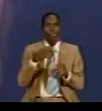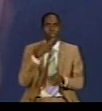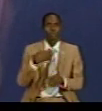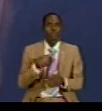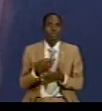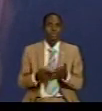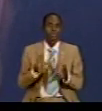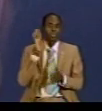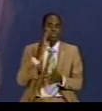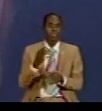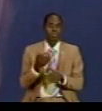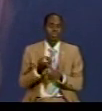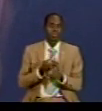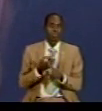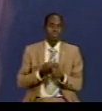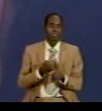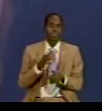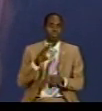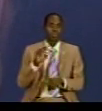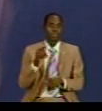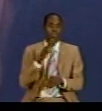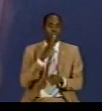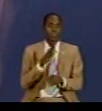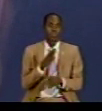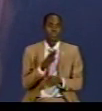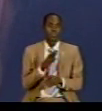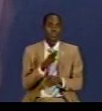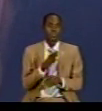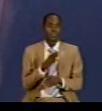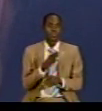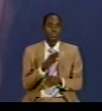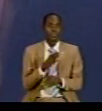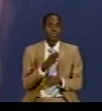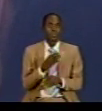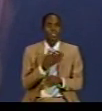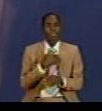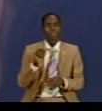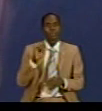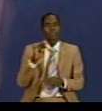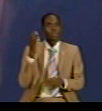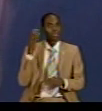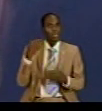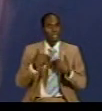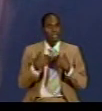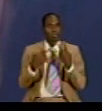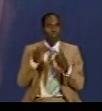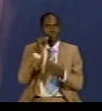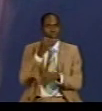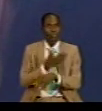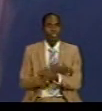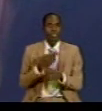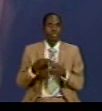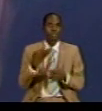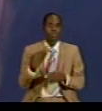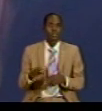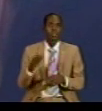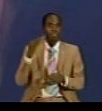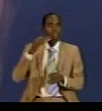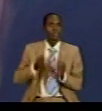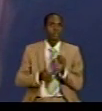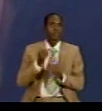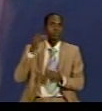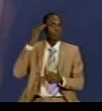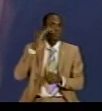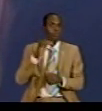was Leah, and the name of the younger was Rachel. Leah was tender-eyed, but Rachel was beautiful and